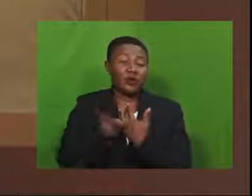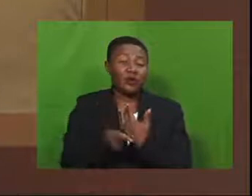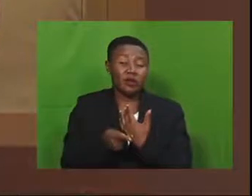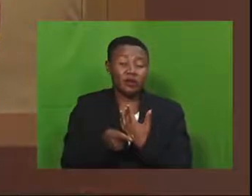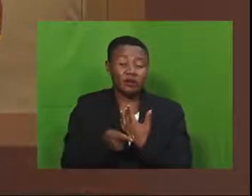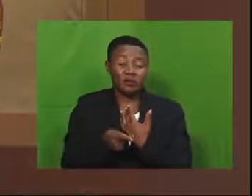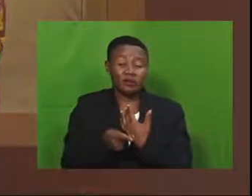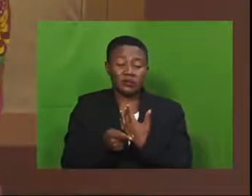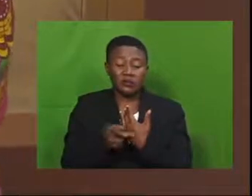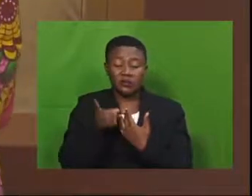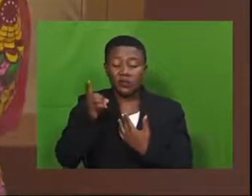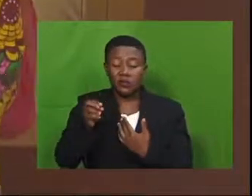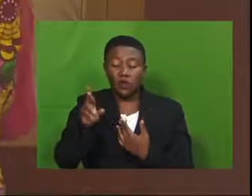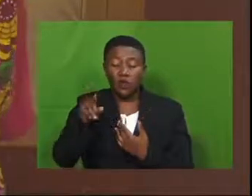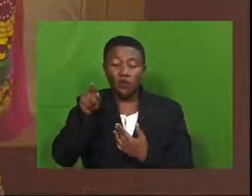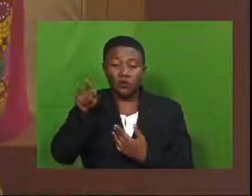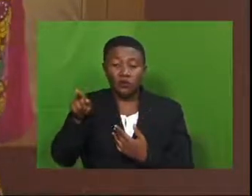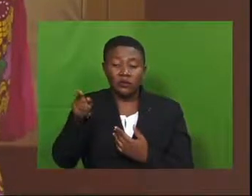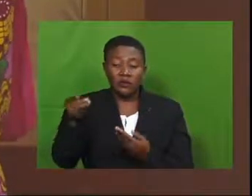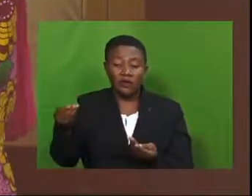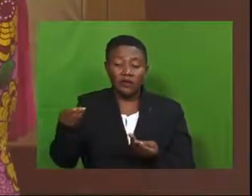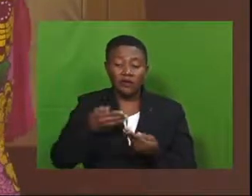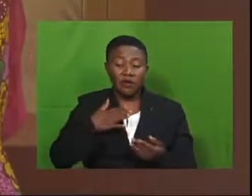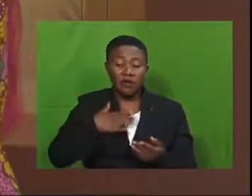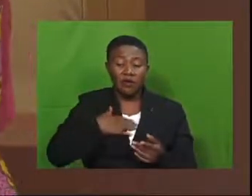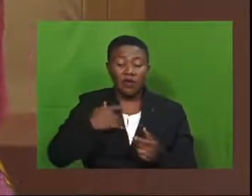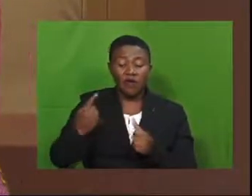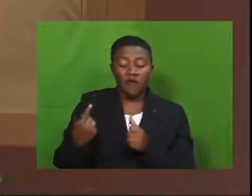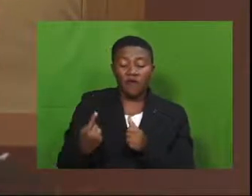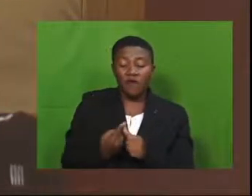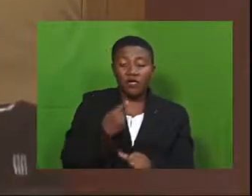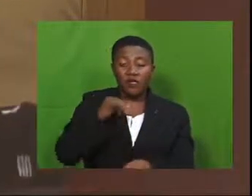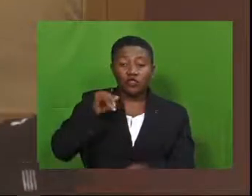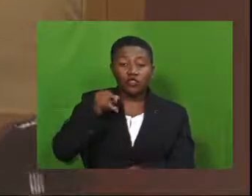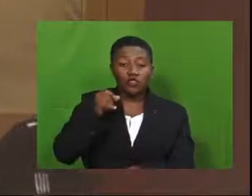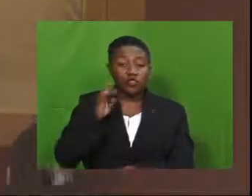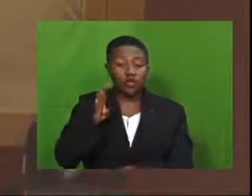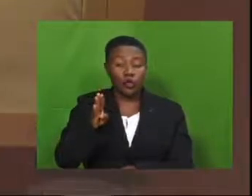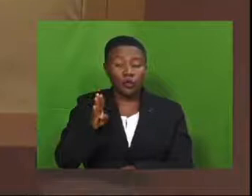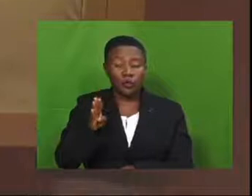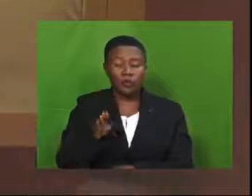Dr. Sule Garba gave me my first job as a young graduate.